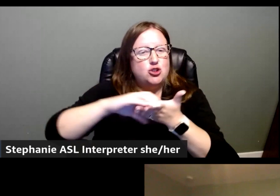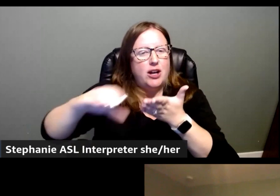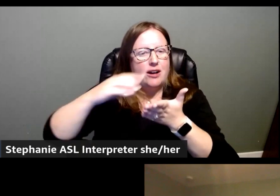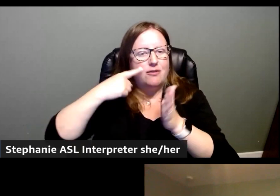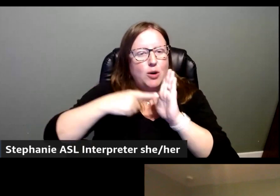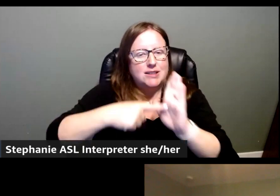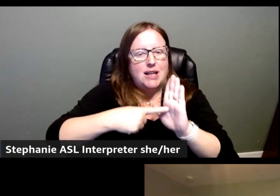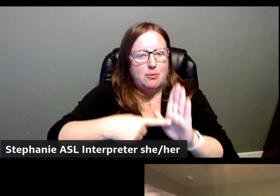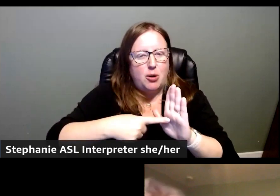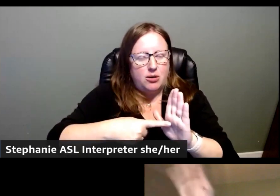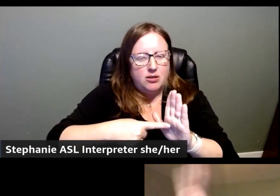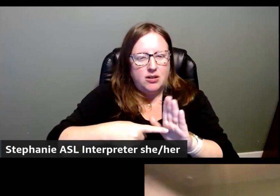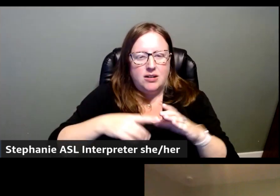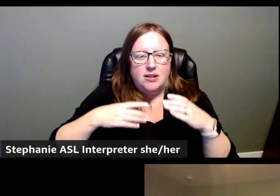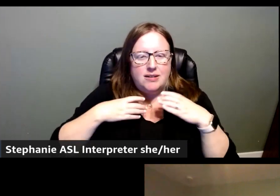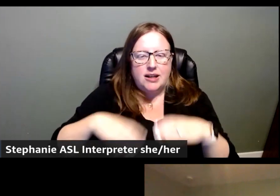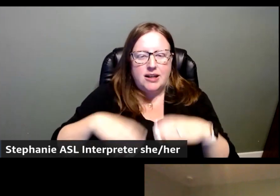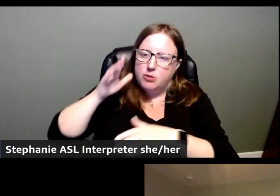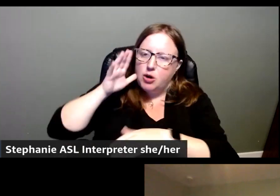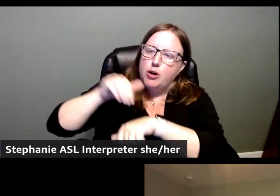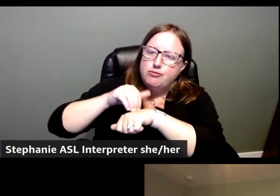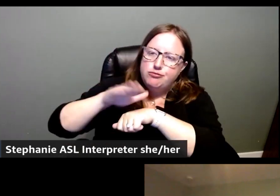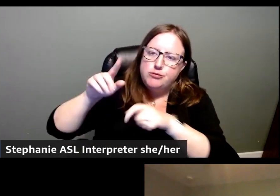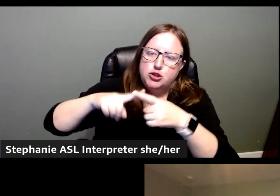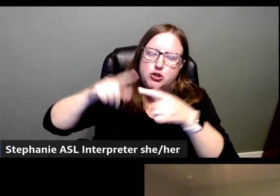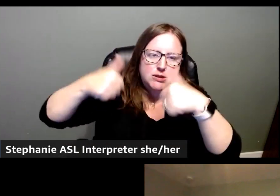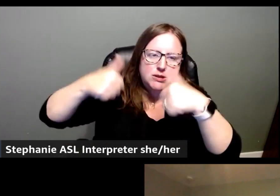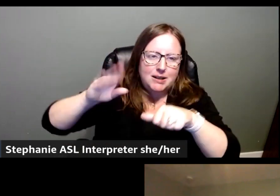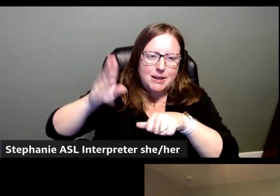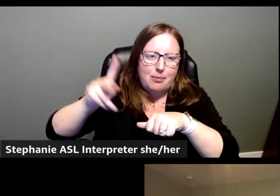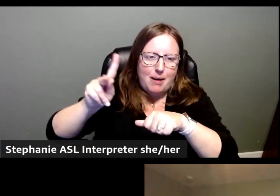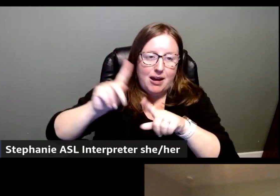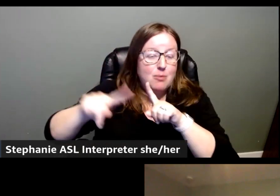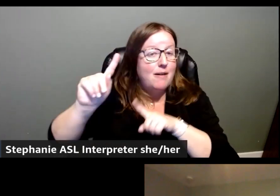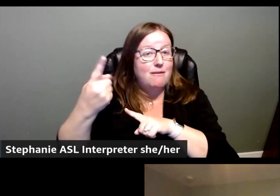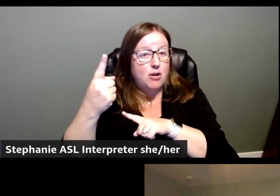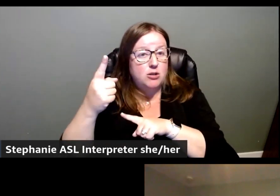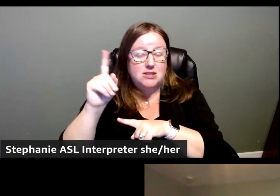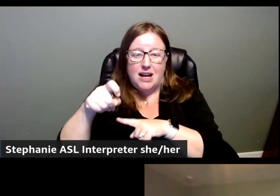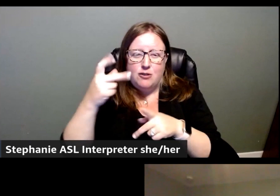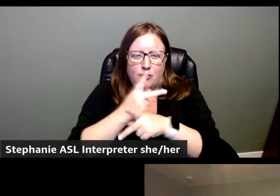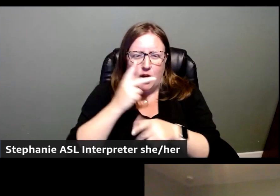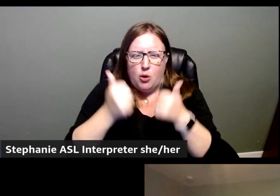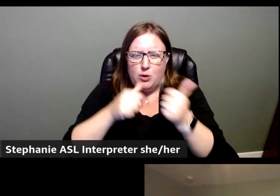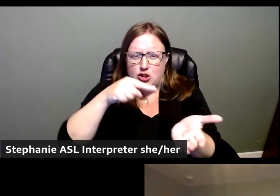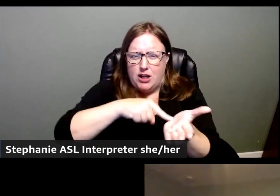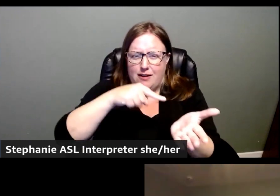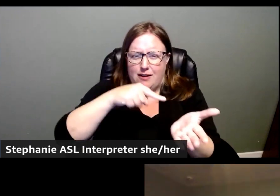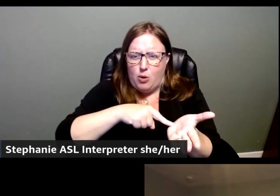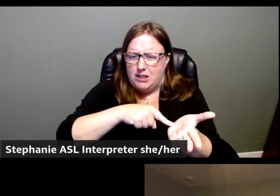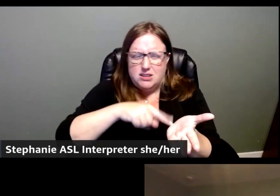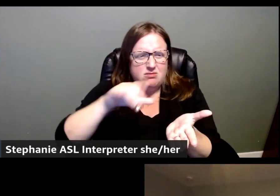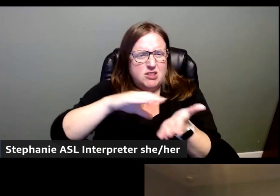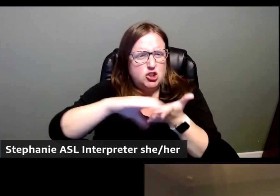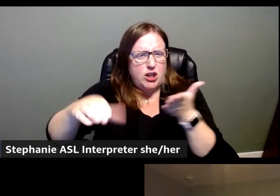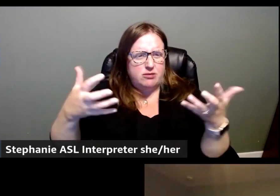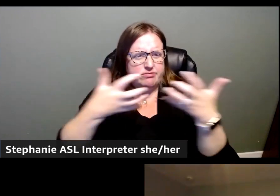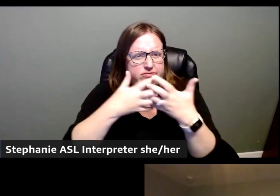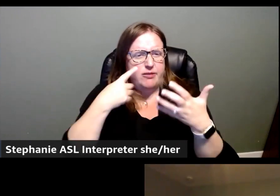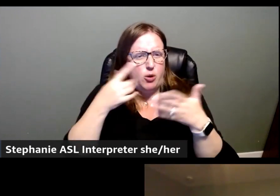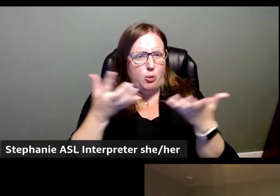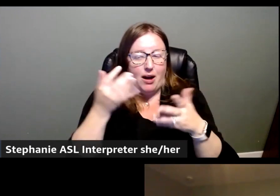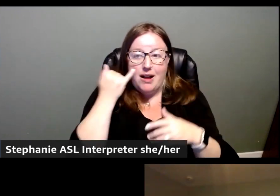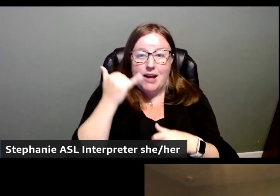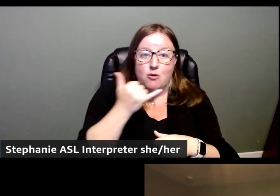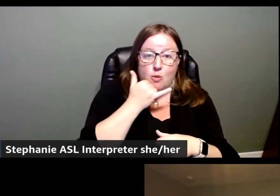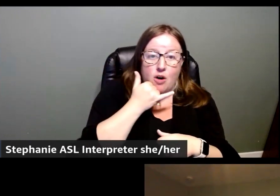the company is going to send the check to the bank to deposit. But first, you have to figure out which invoice the check is paying for. Because if you get that wrong,